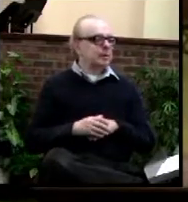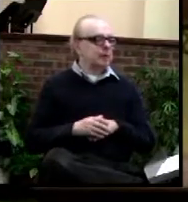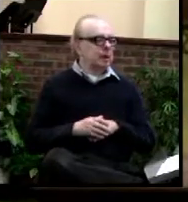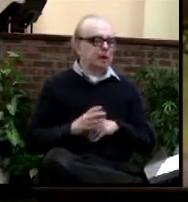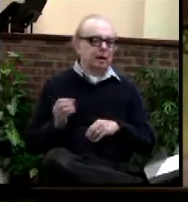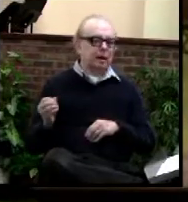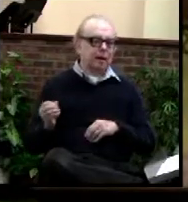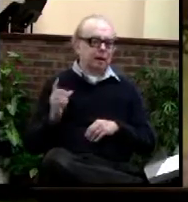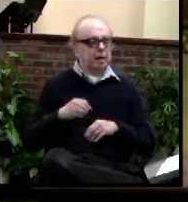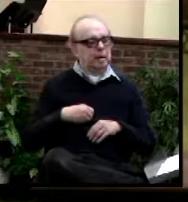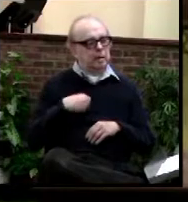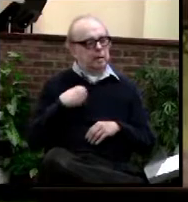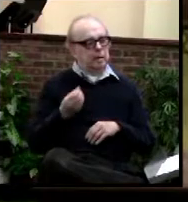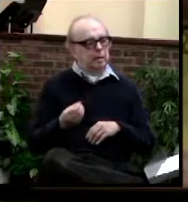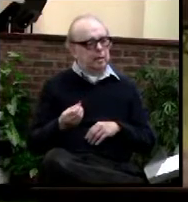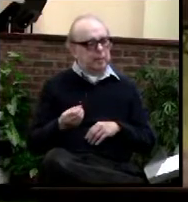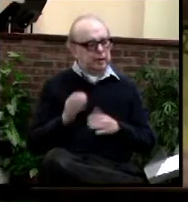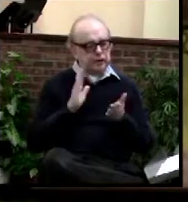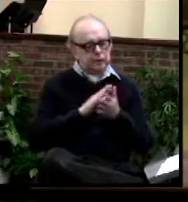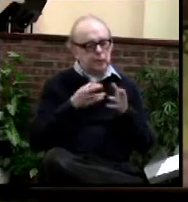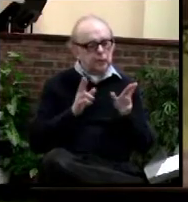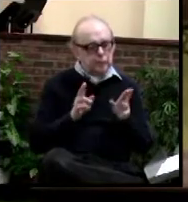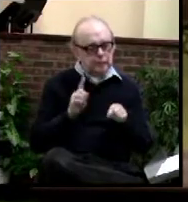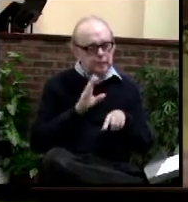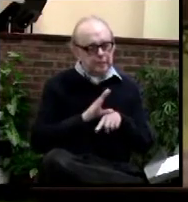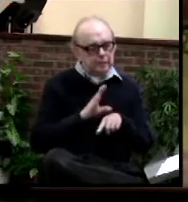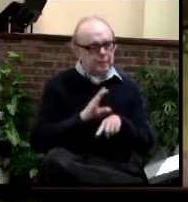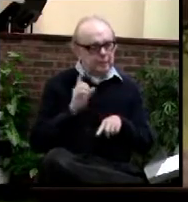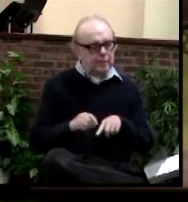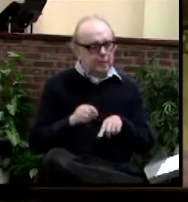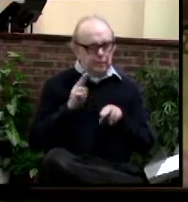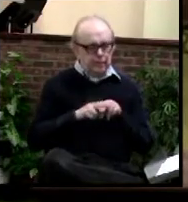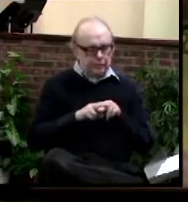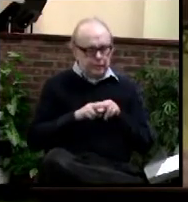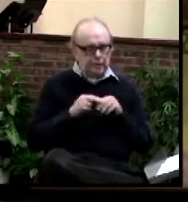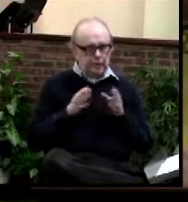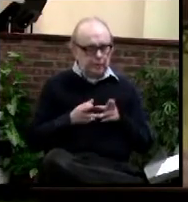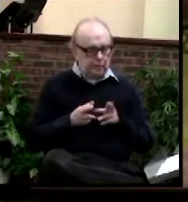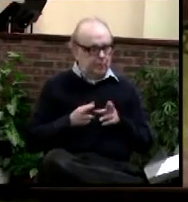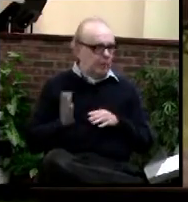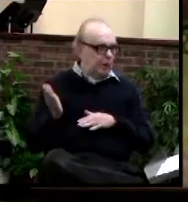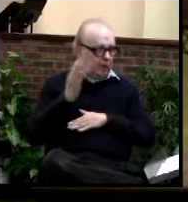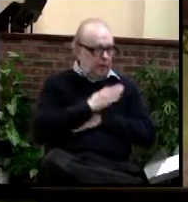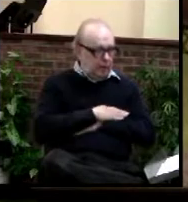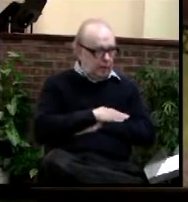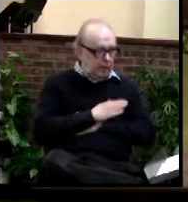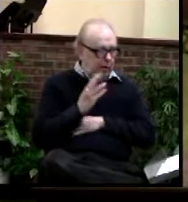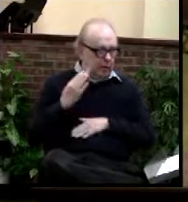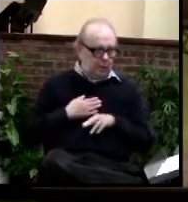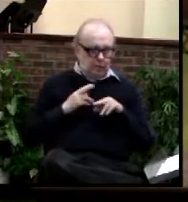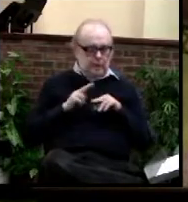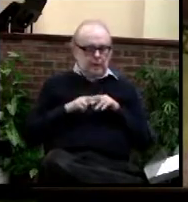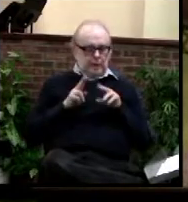And I need to get me a little room in the church, and I need to sit in that little room all day on my little